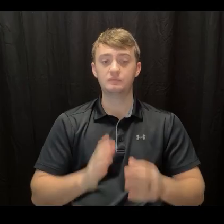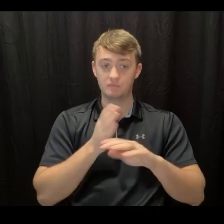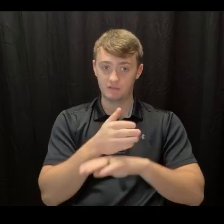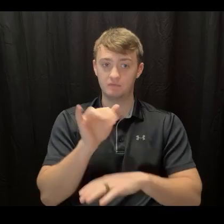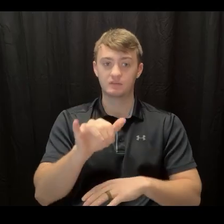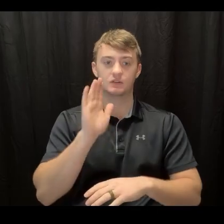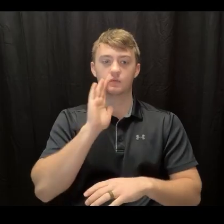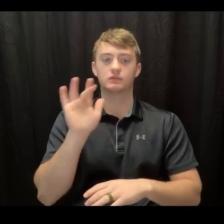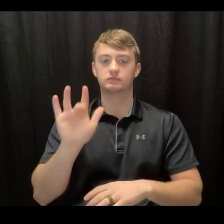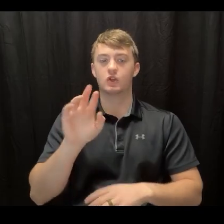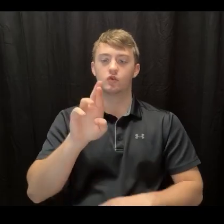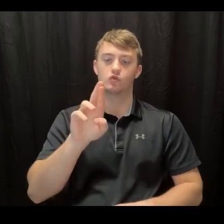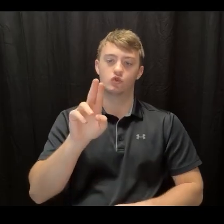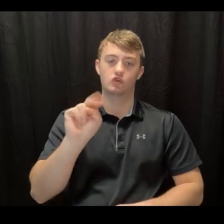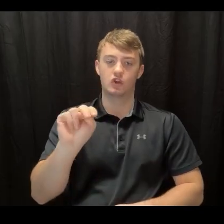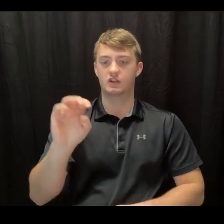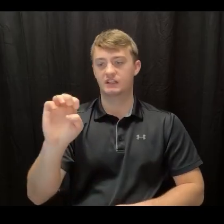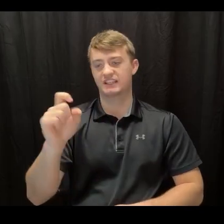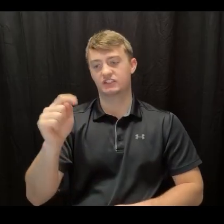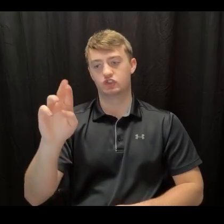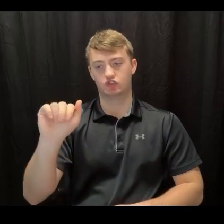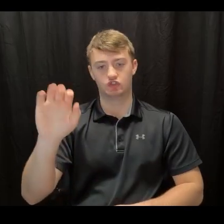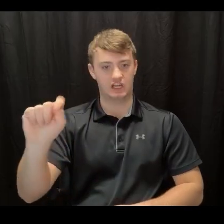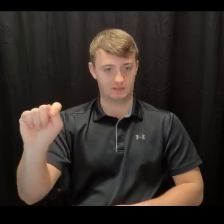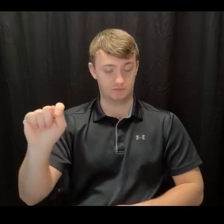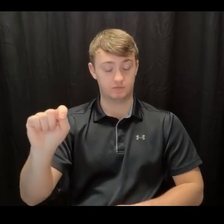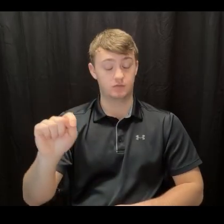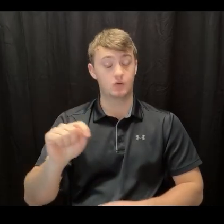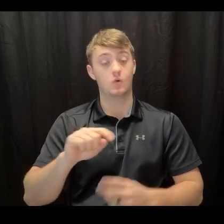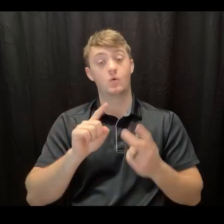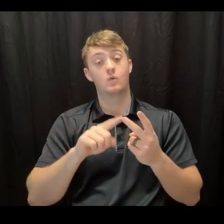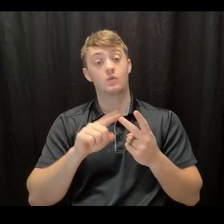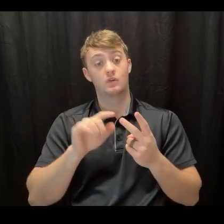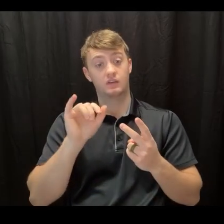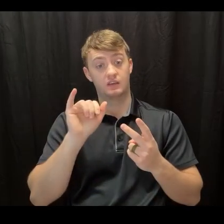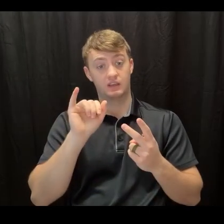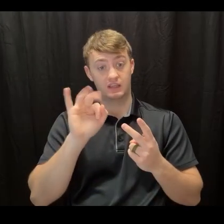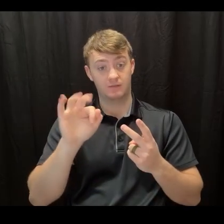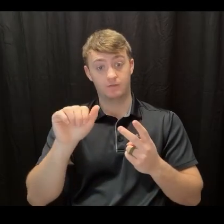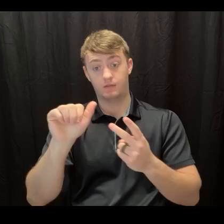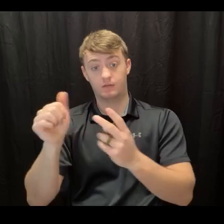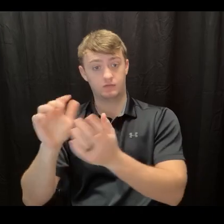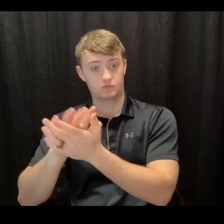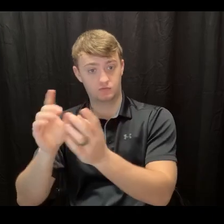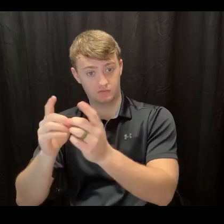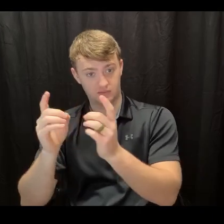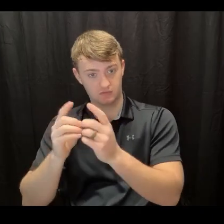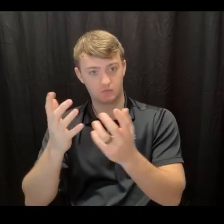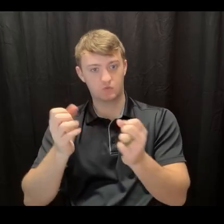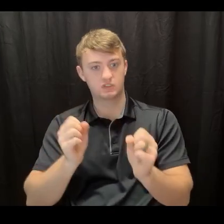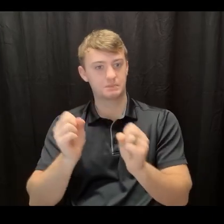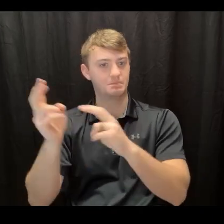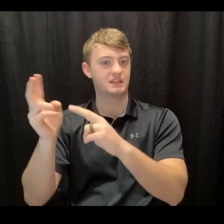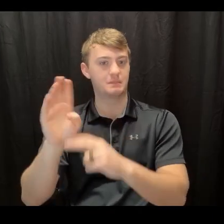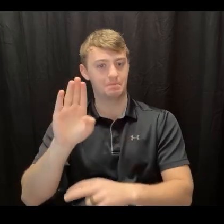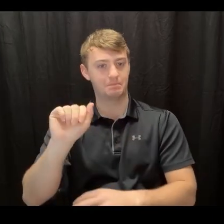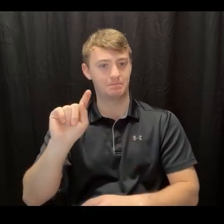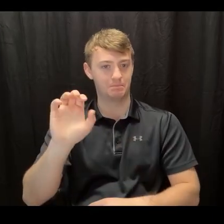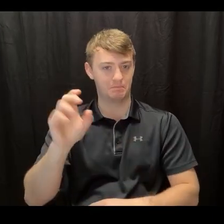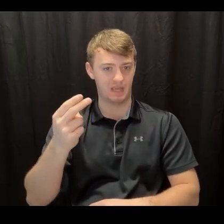And then you're going to click Run Extract. Or if you're in a large district, you want to click Submit to